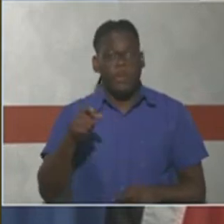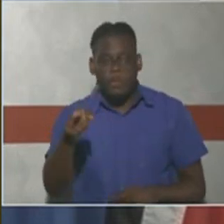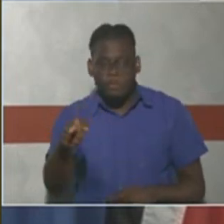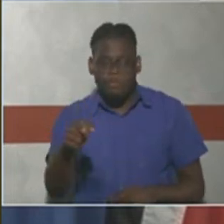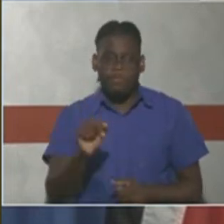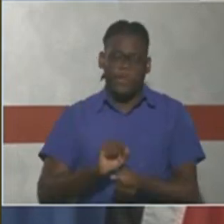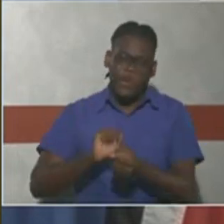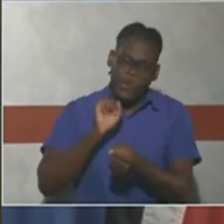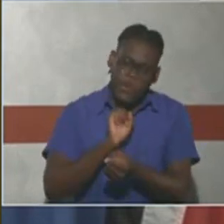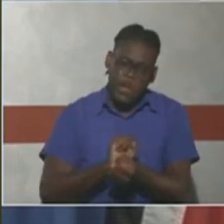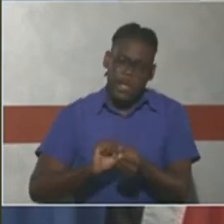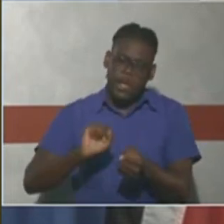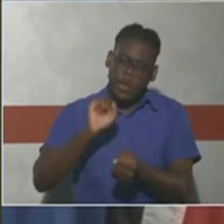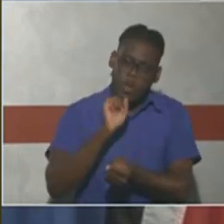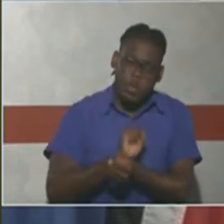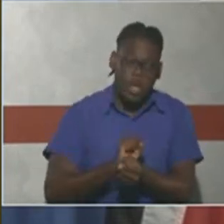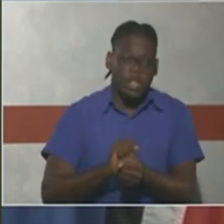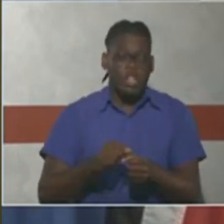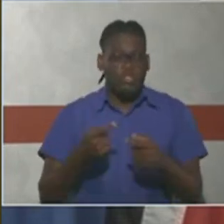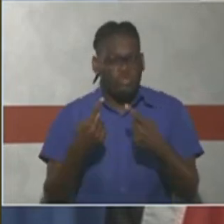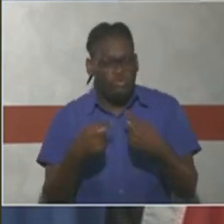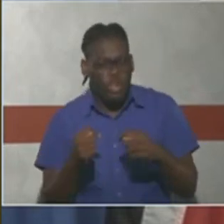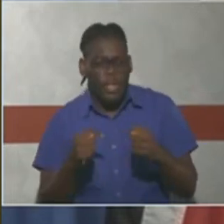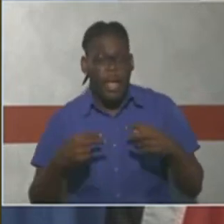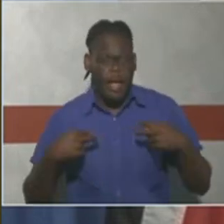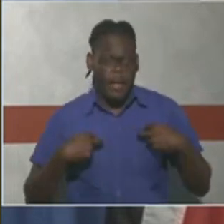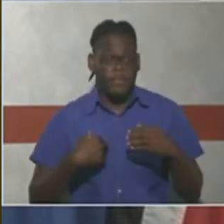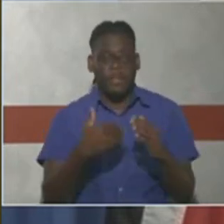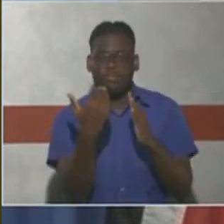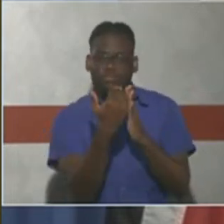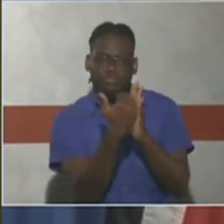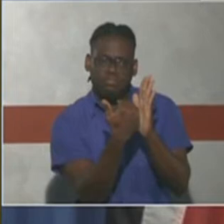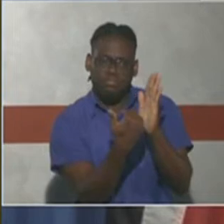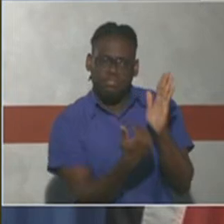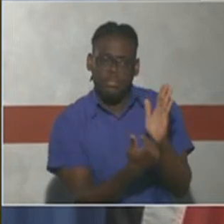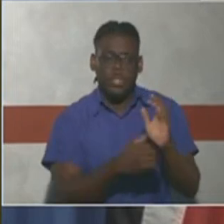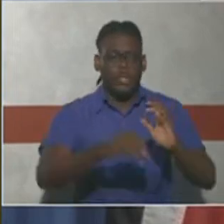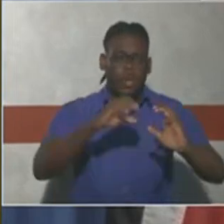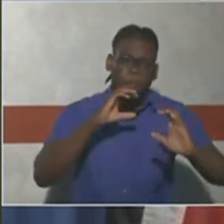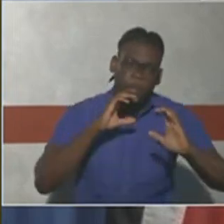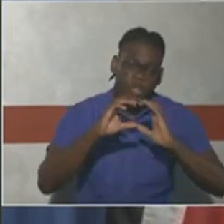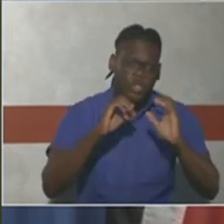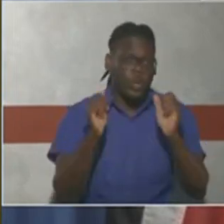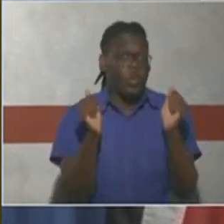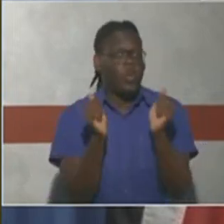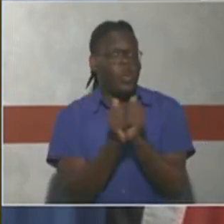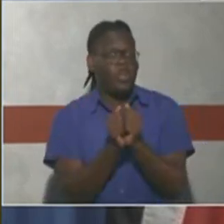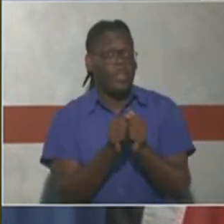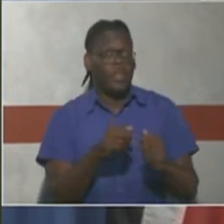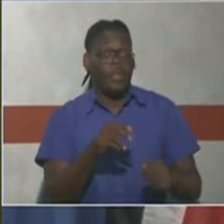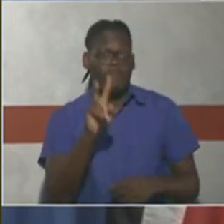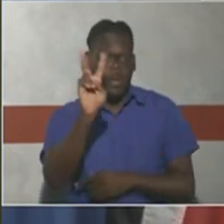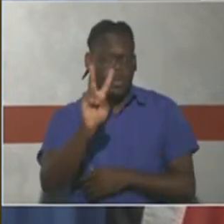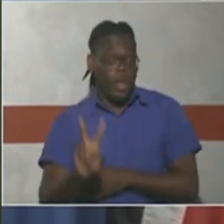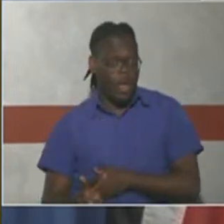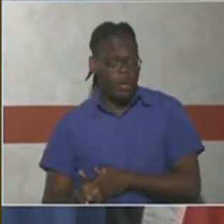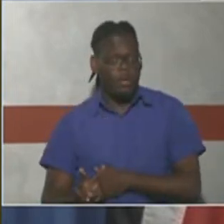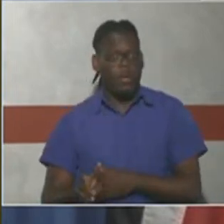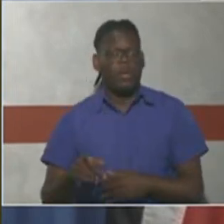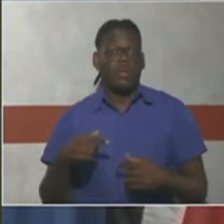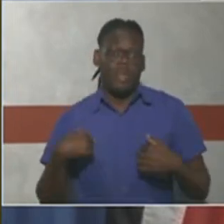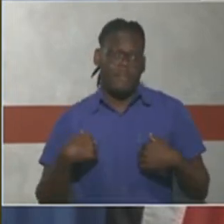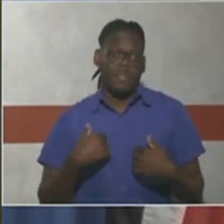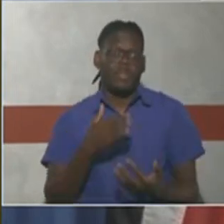2018. This development was paused due to sanctions in 2019. We